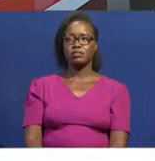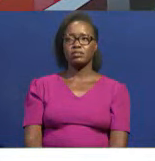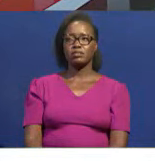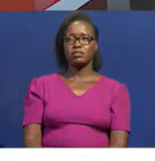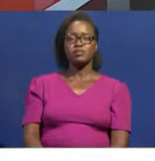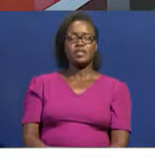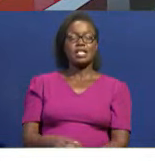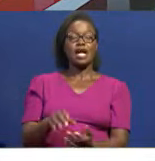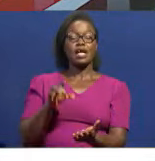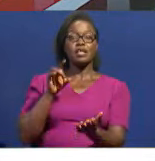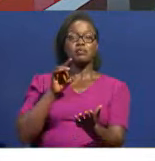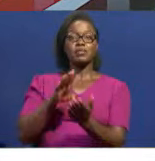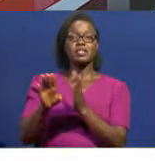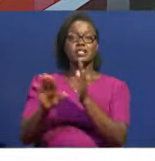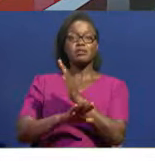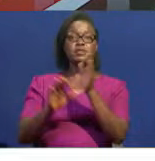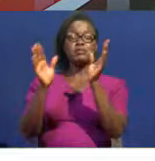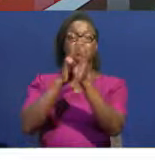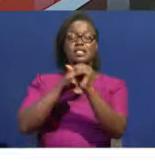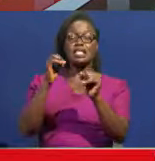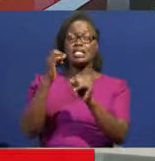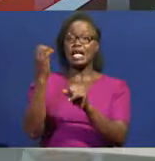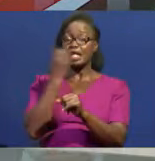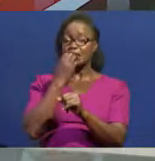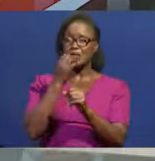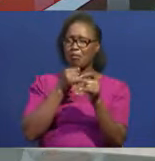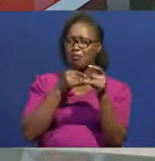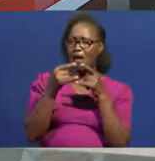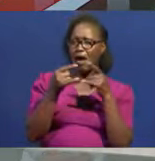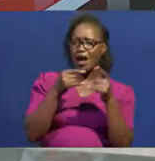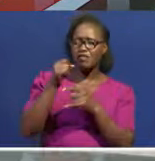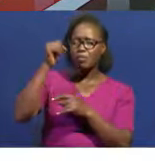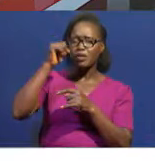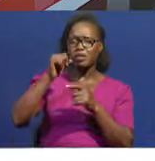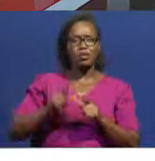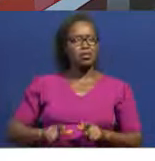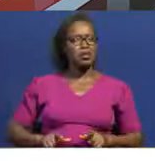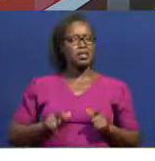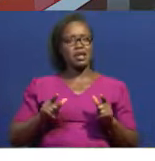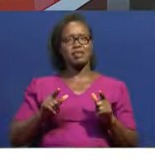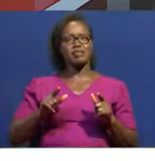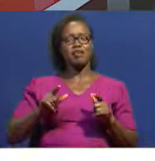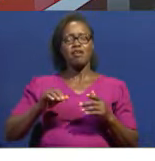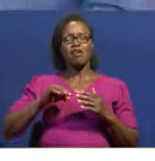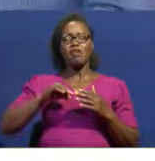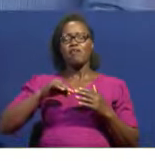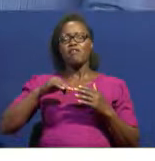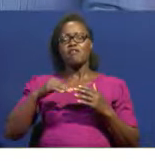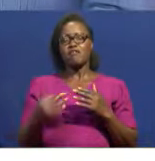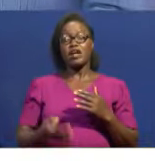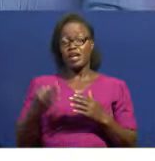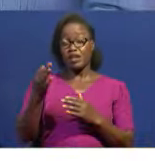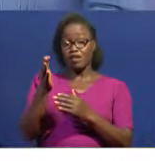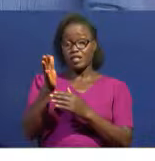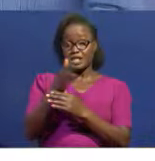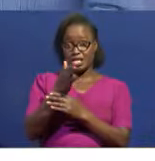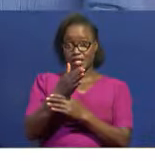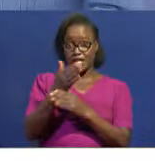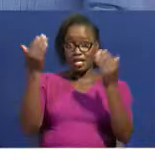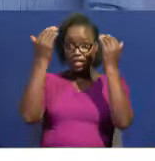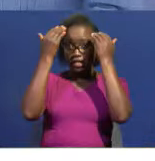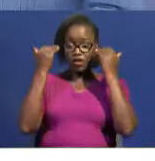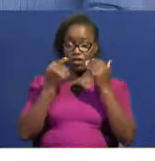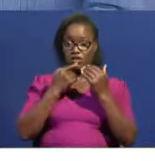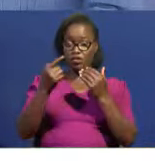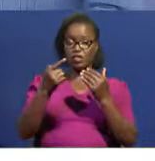Impeached Deputy President Rigathi Gachagua's fight for political survival dimmed Thursday after the courts issued orders